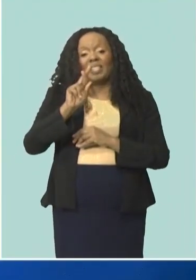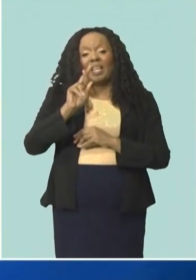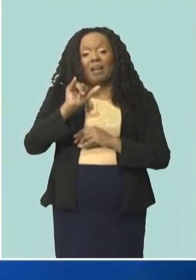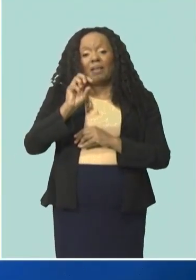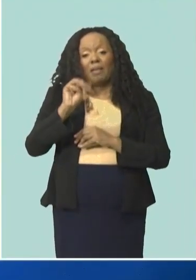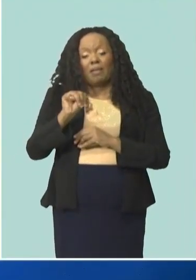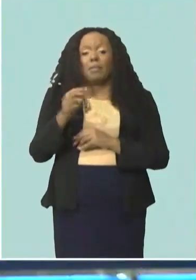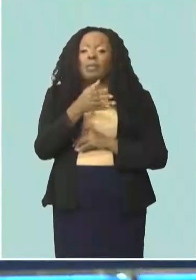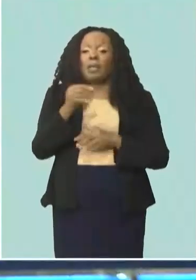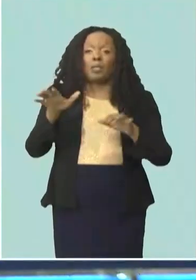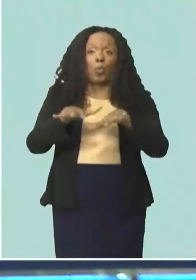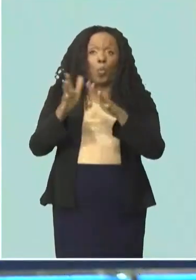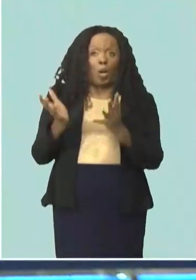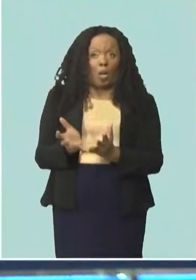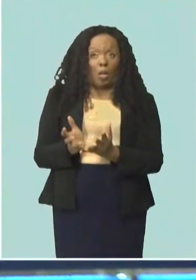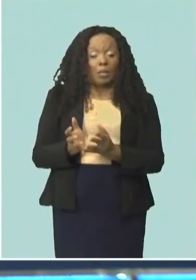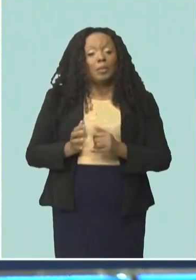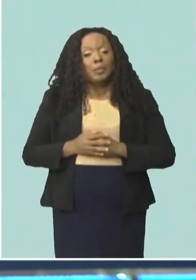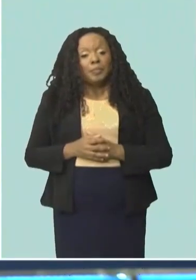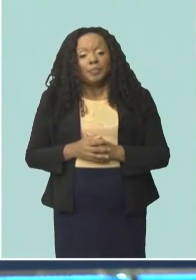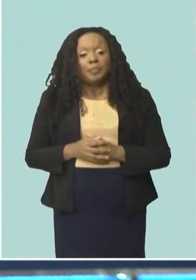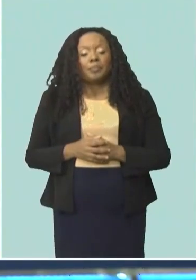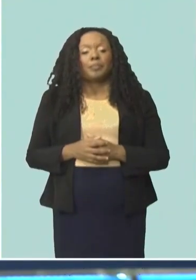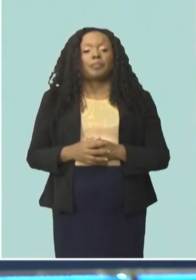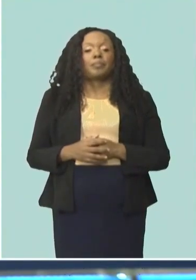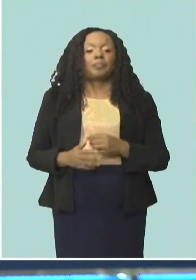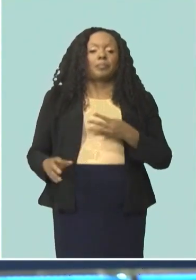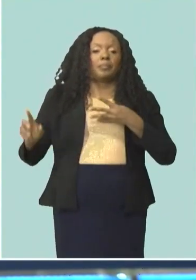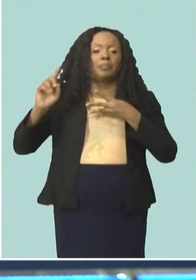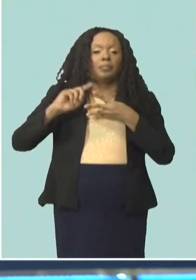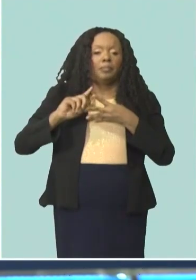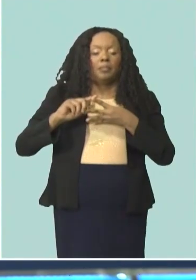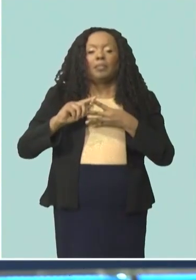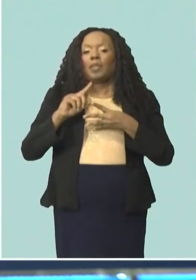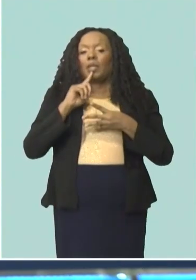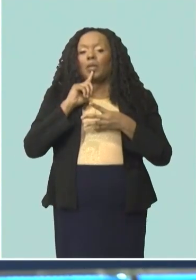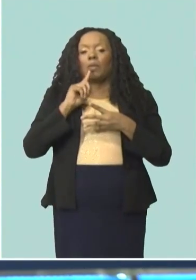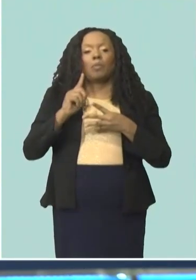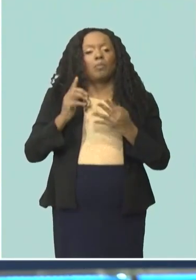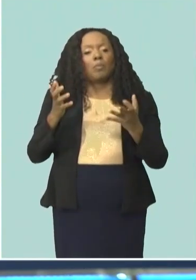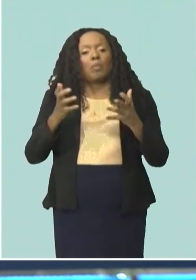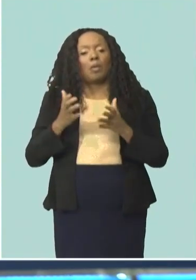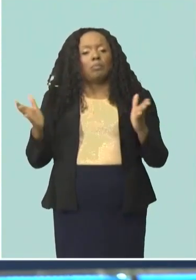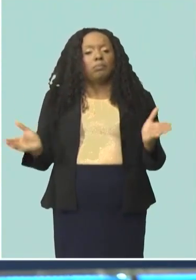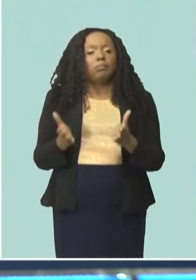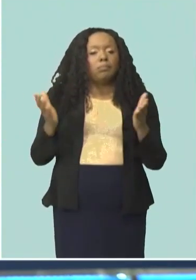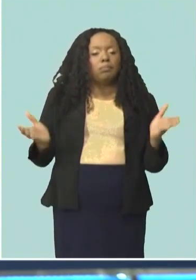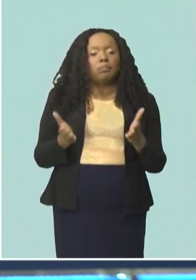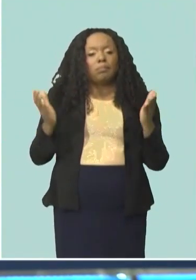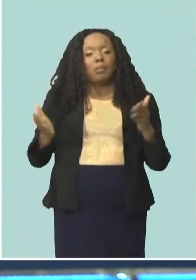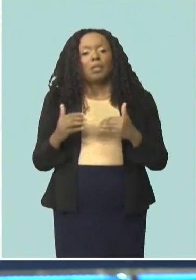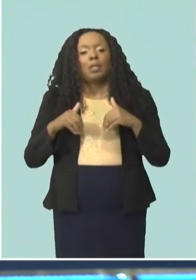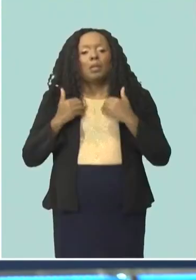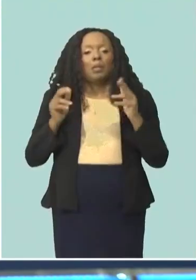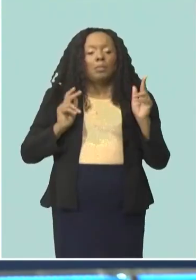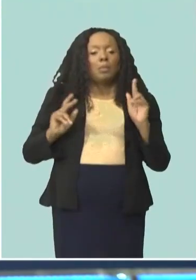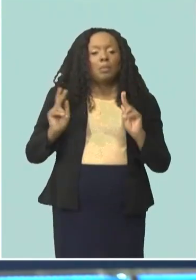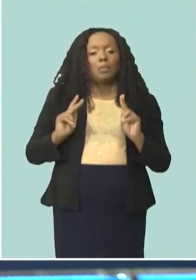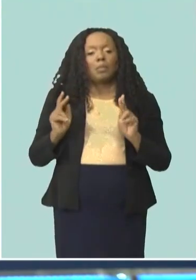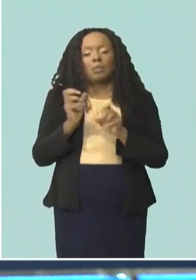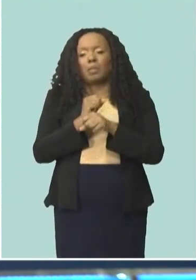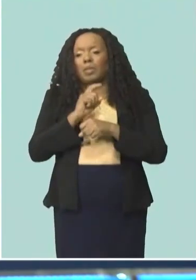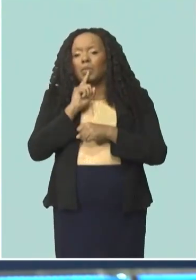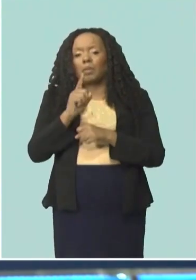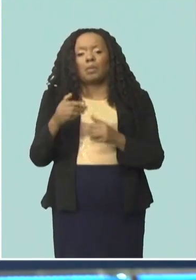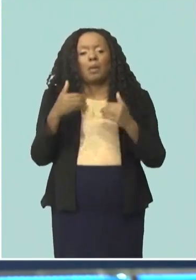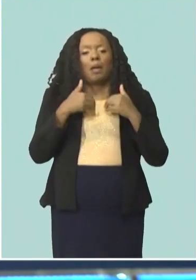extension. Her male counterpart says he's committed to championing the interests of young people and pushing for a better deal